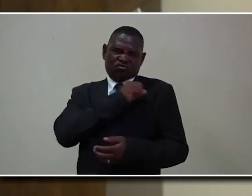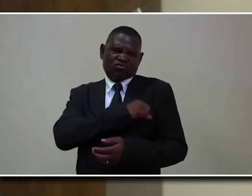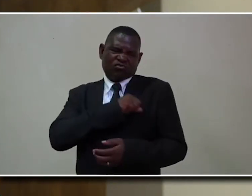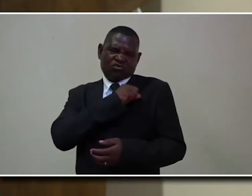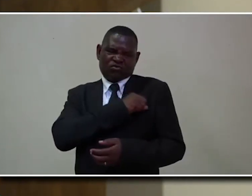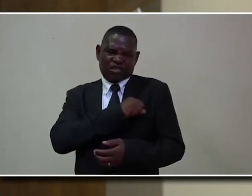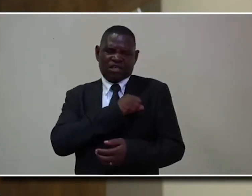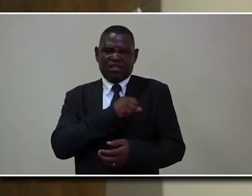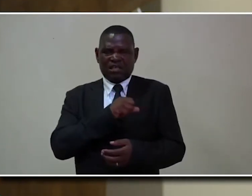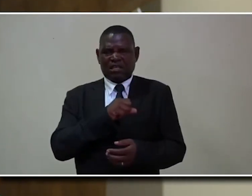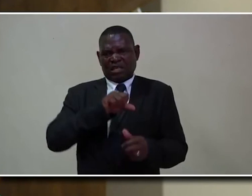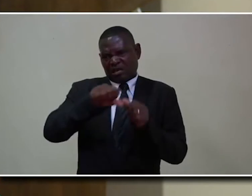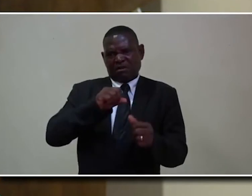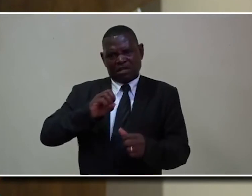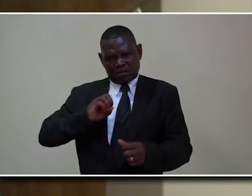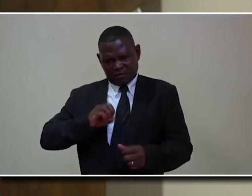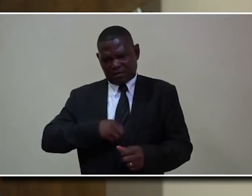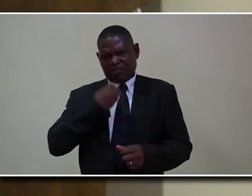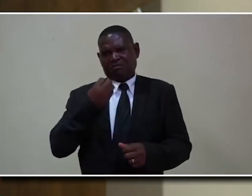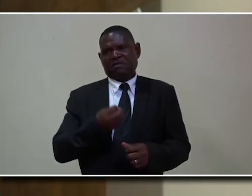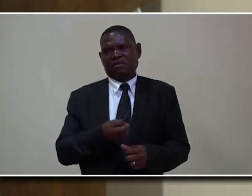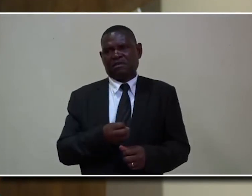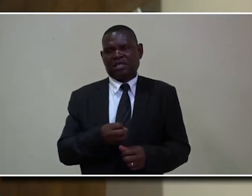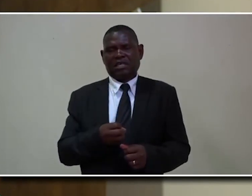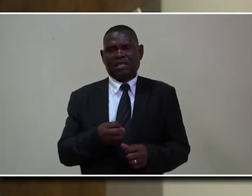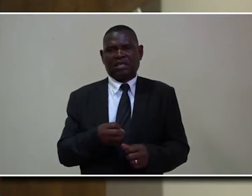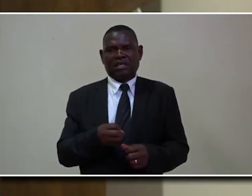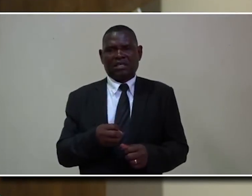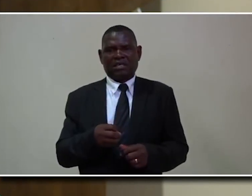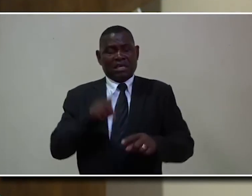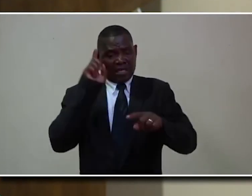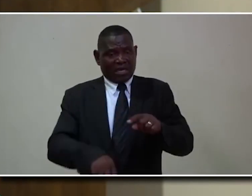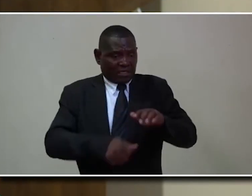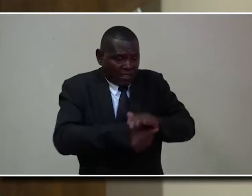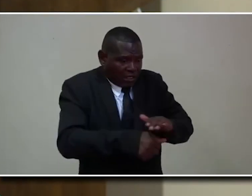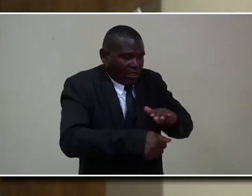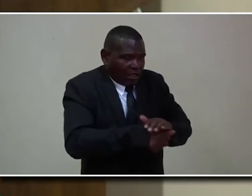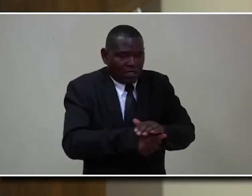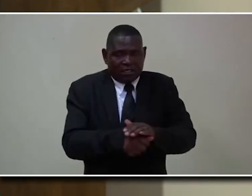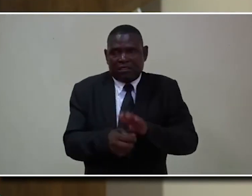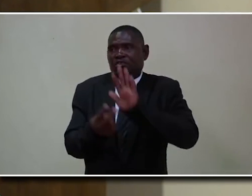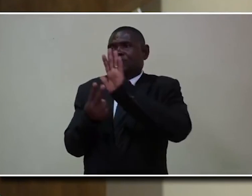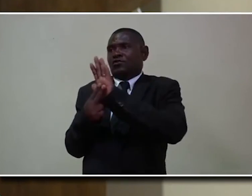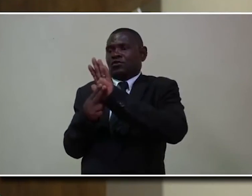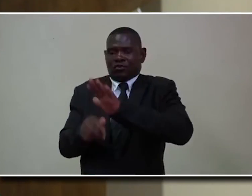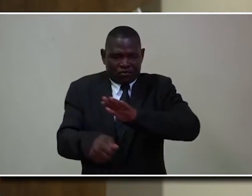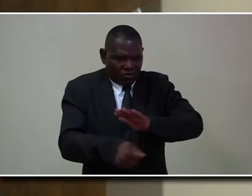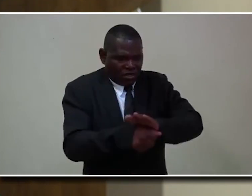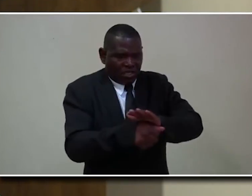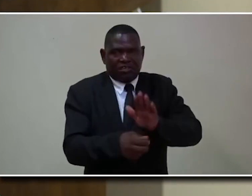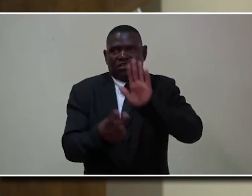nalo zedi mwa ife toka. We cannot play hide and seek games with God because he sees everything and he's everywhere. Sono